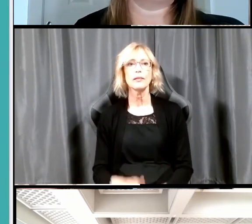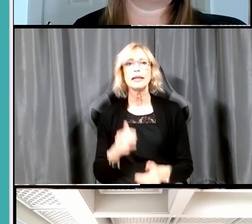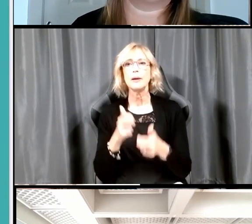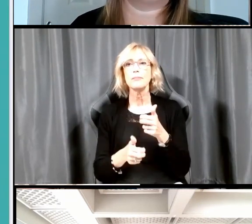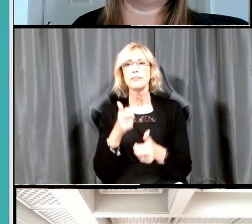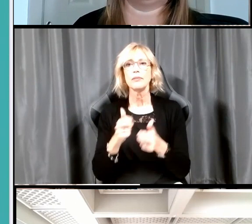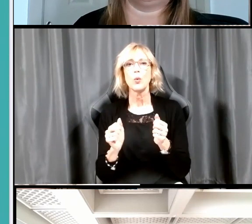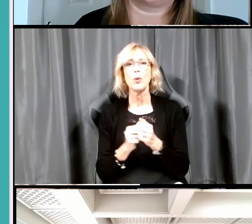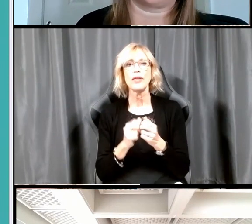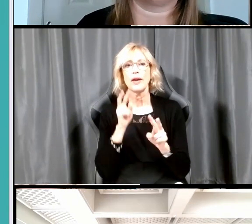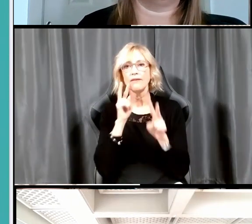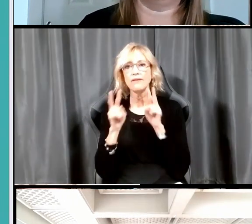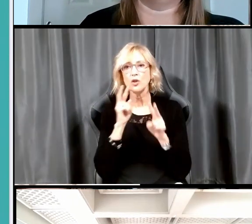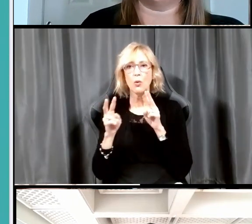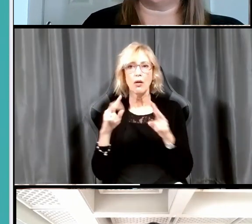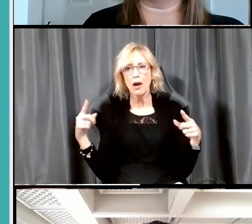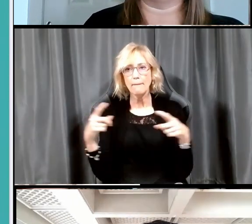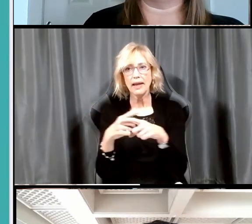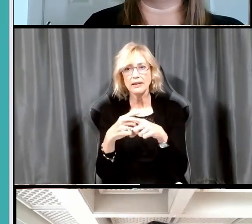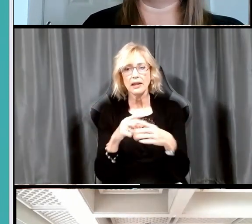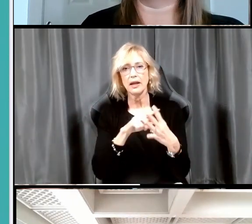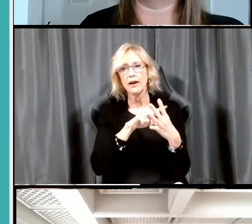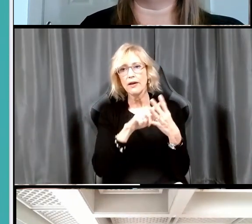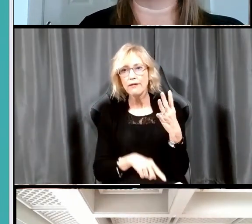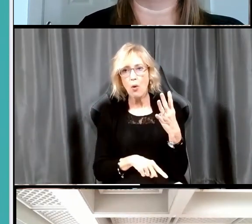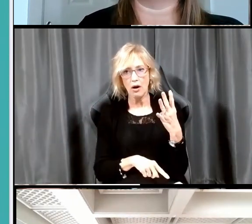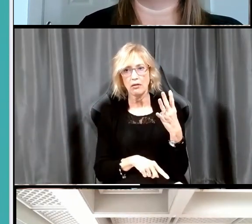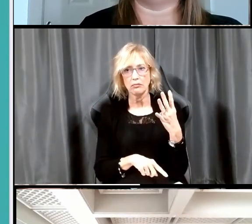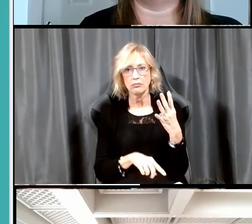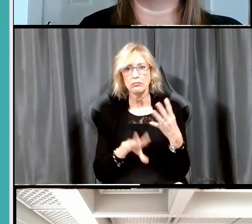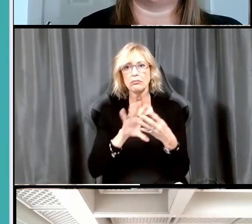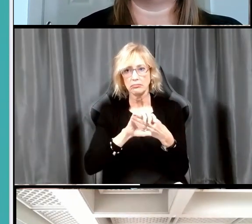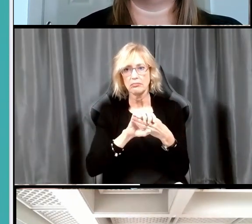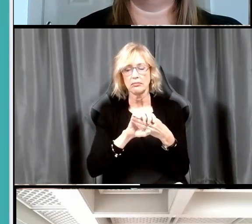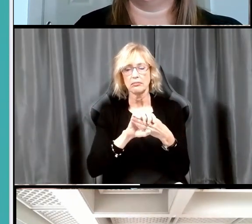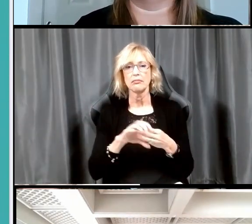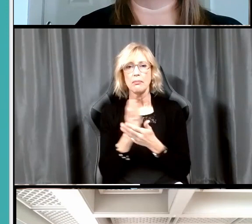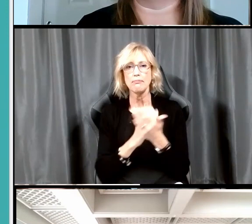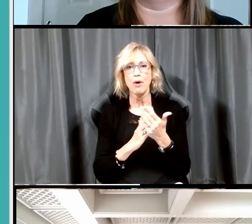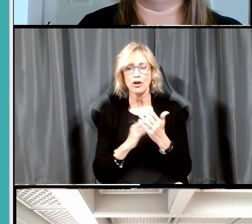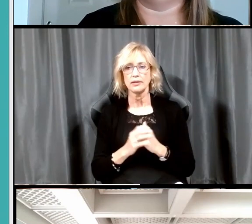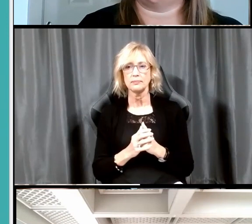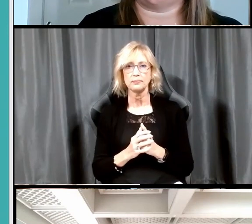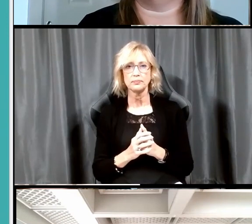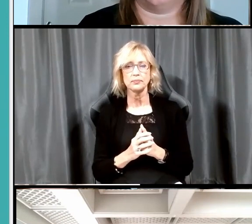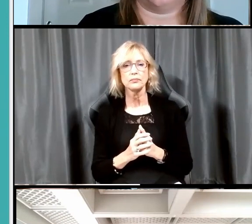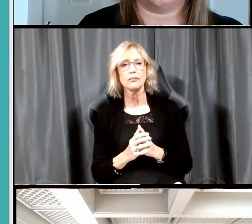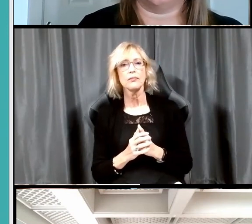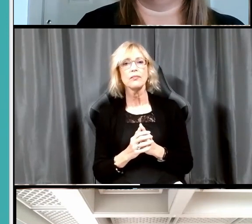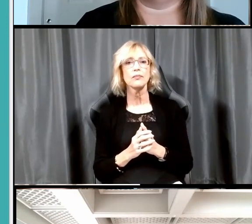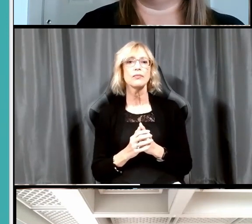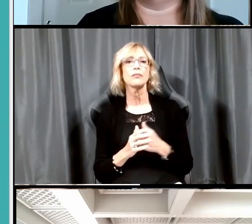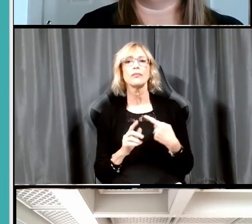Difficulties with visual complexity. It encompasses 4 interrelated aspects. We have,